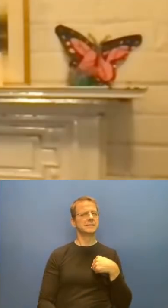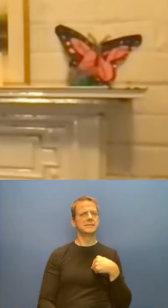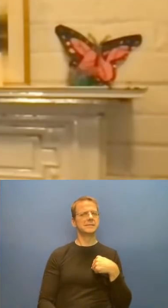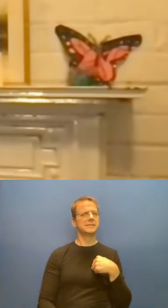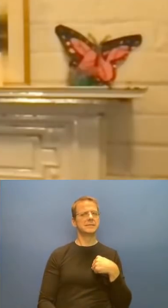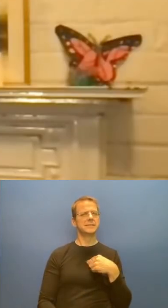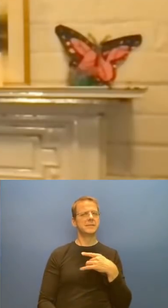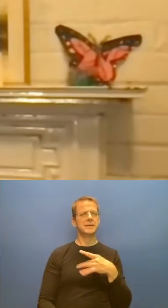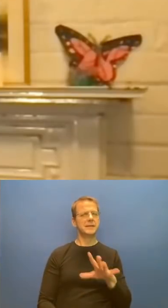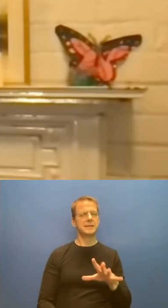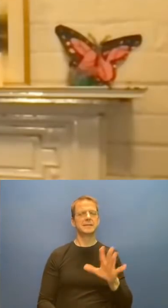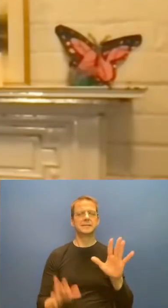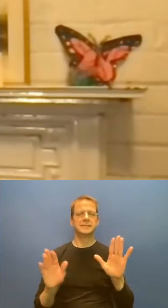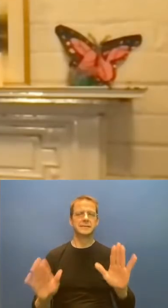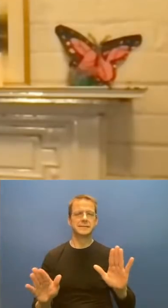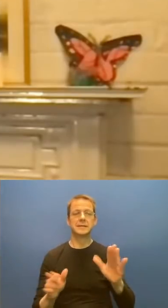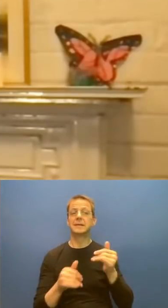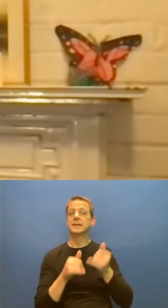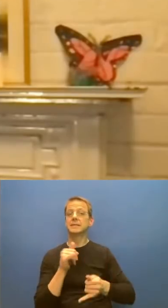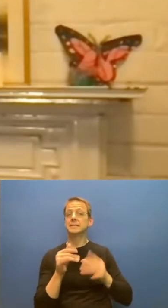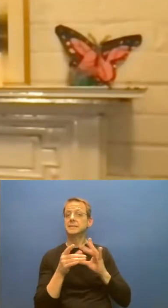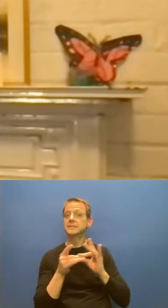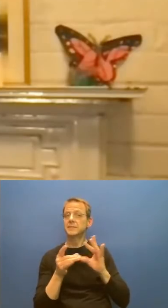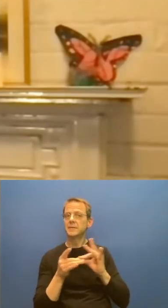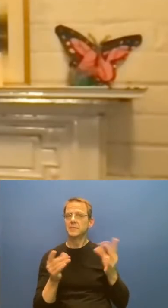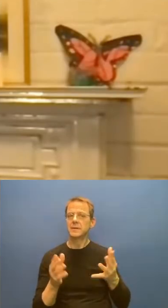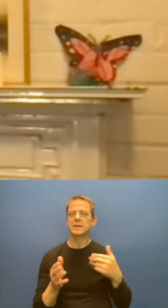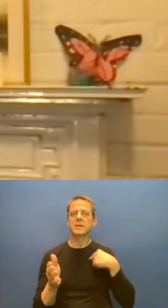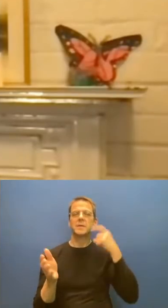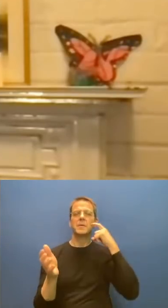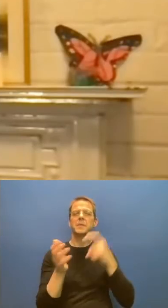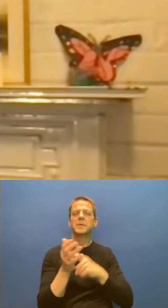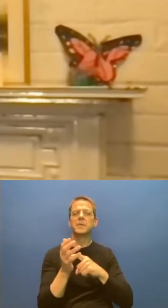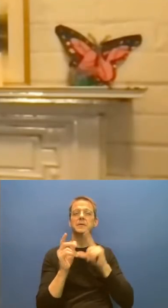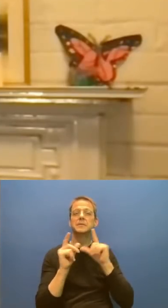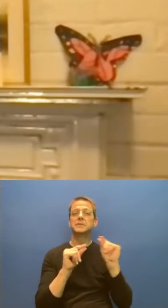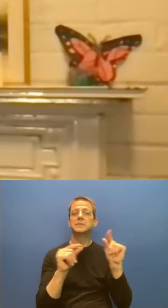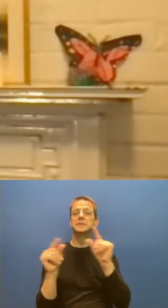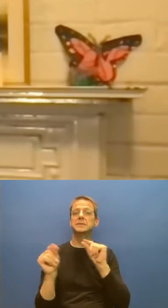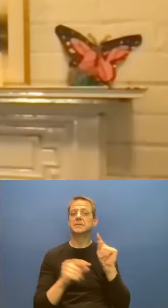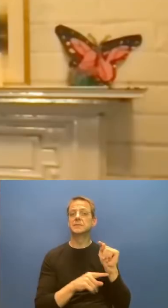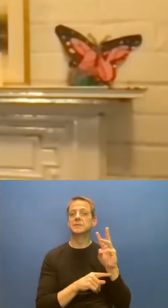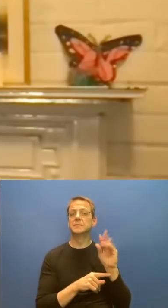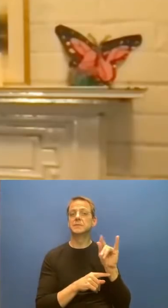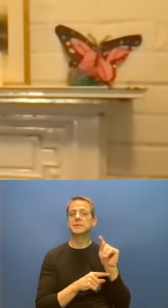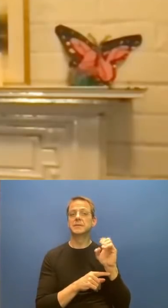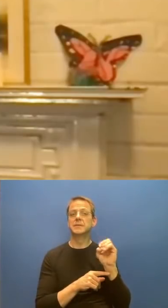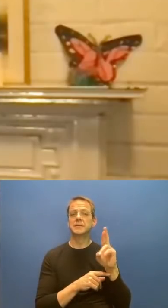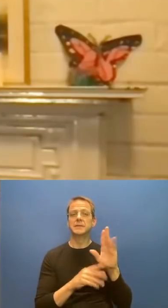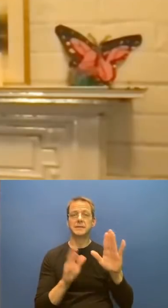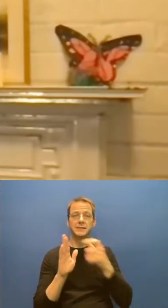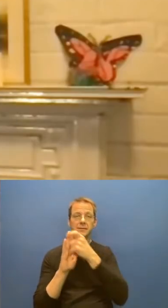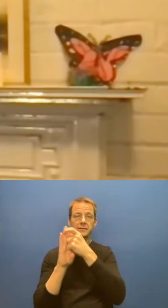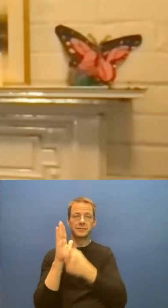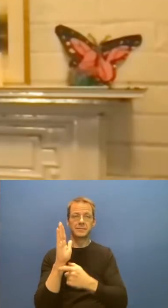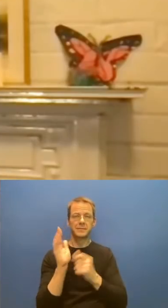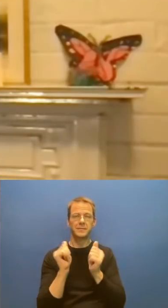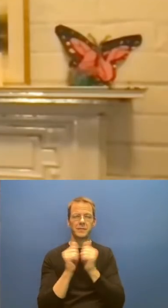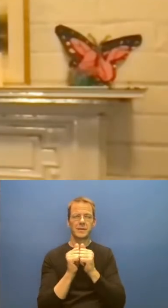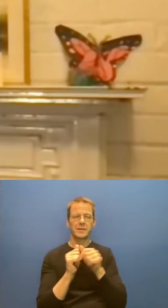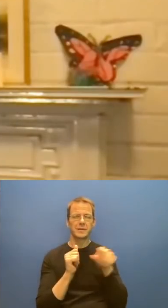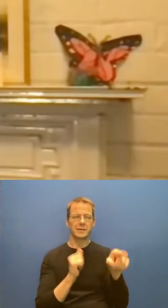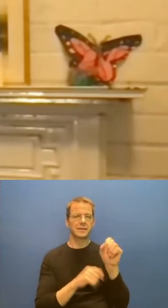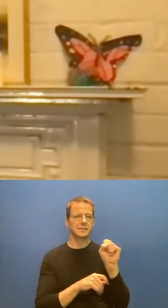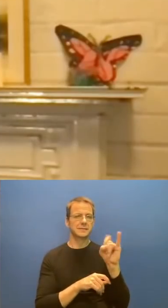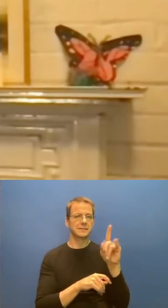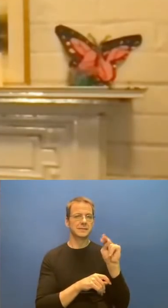There's an article in the Sydney Morning Herald from Australia that was out today saying that Omicron could be God's gift to humanity and that